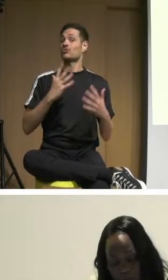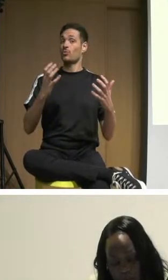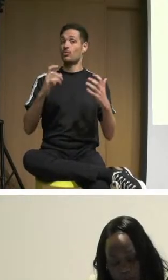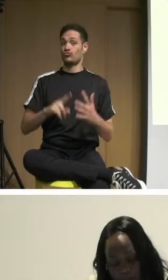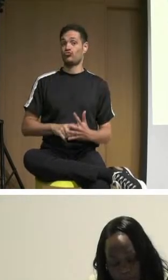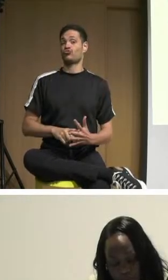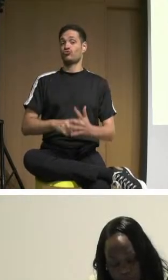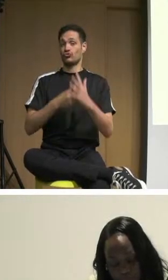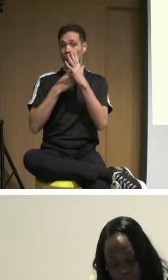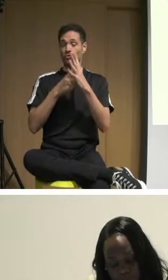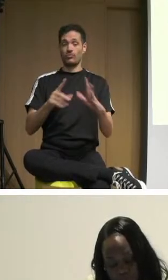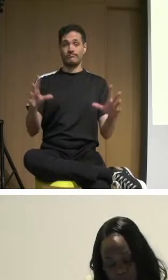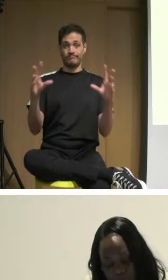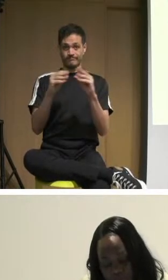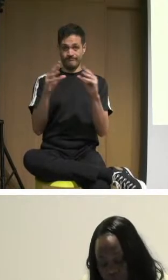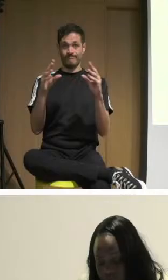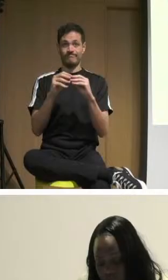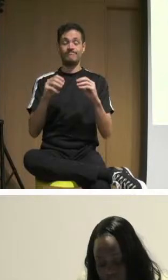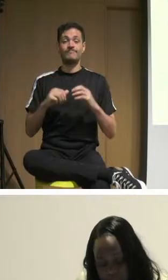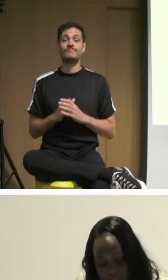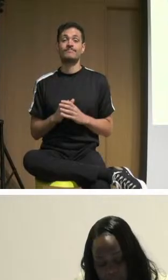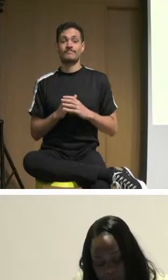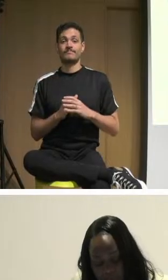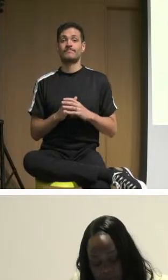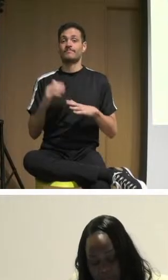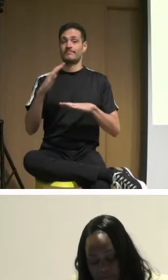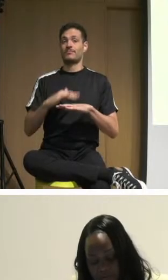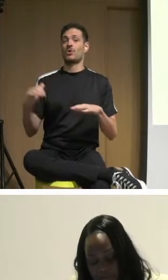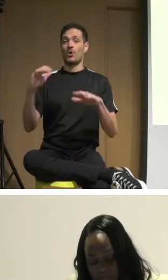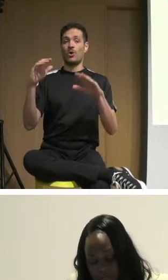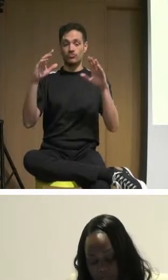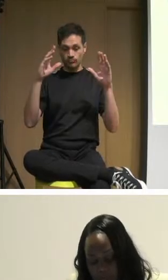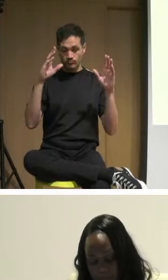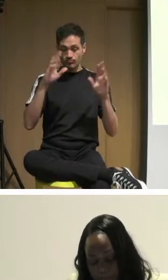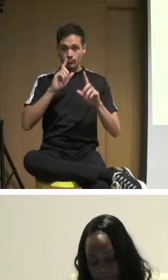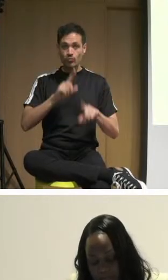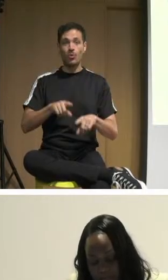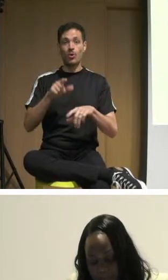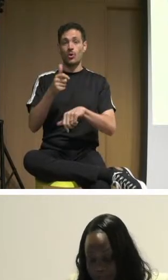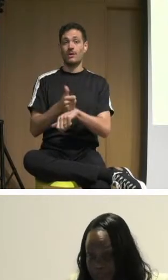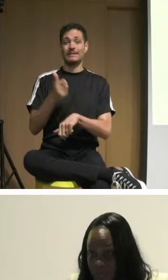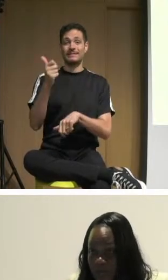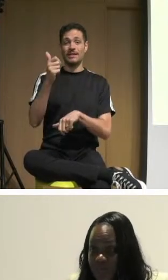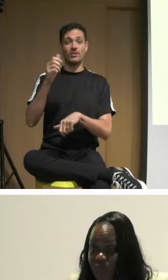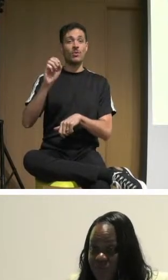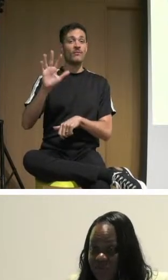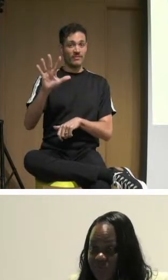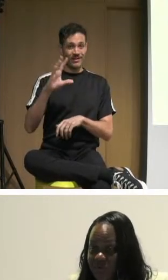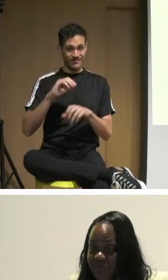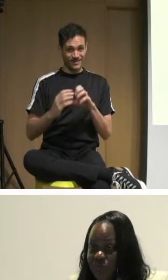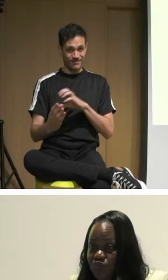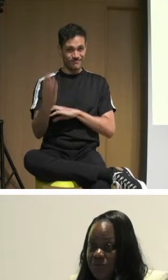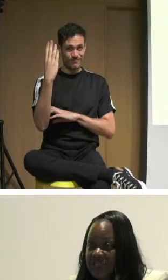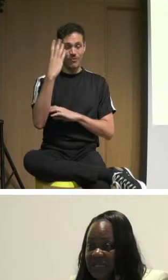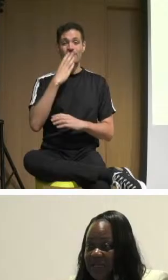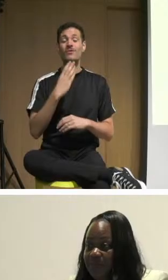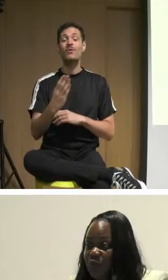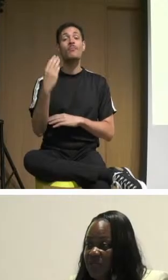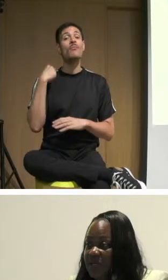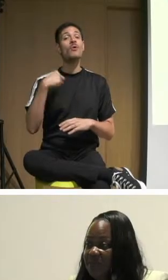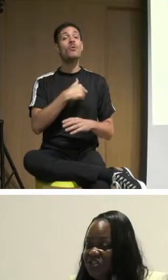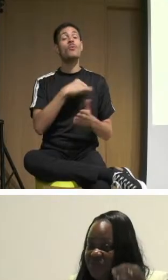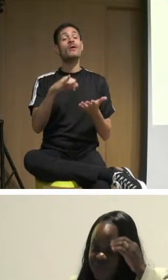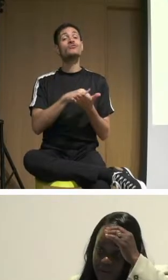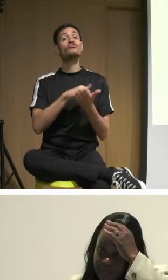to order. So this meeting is called to order at 10:05 a.m. And good morning. We are the New York State